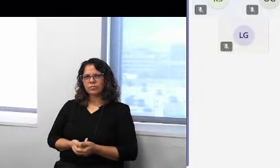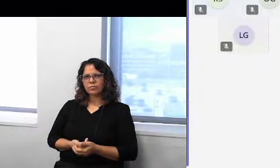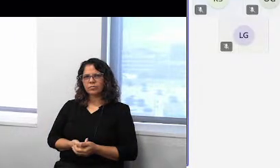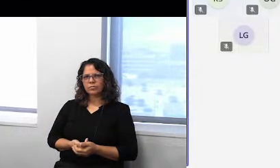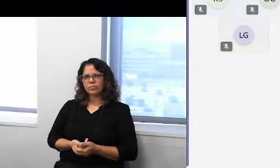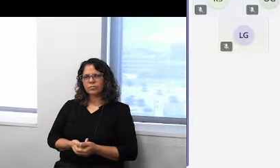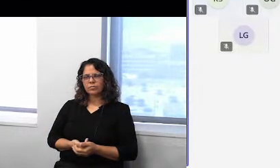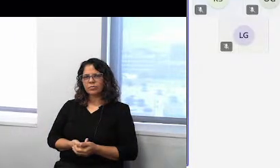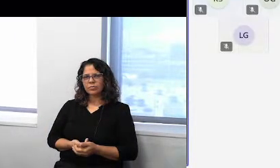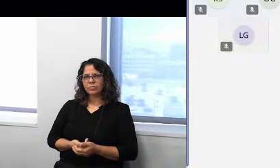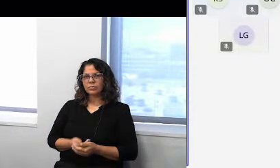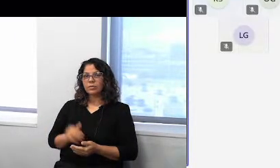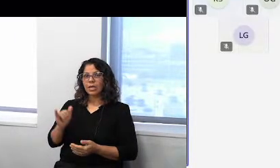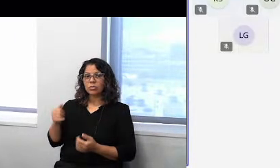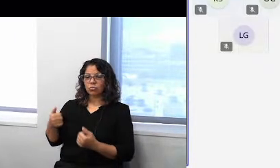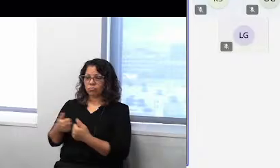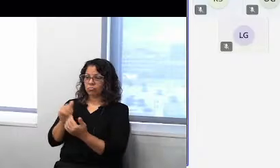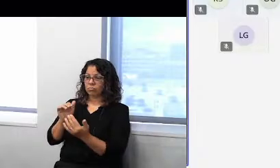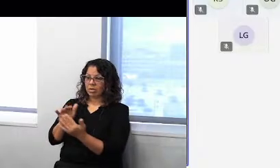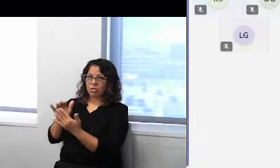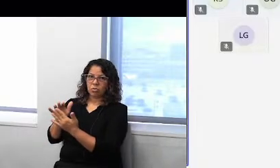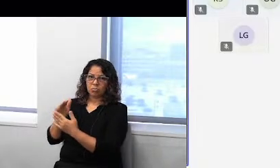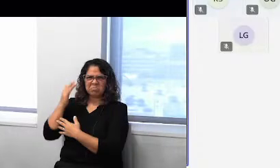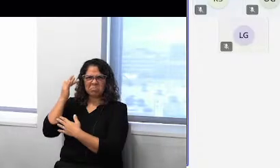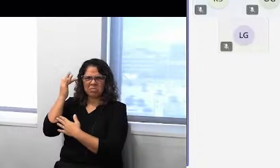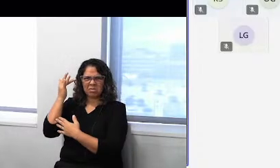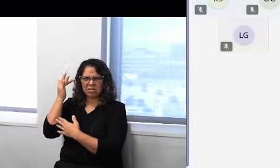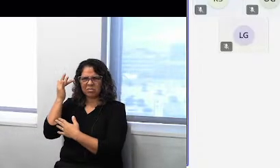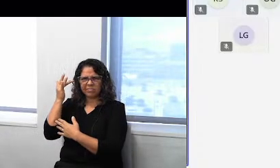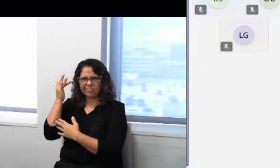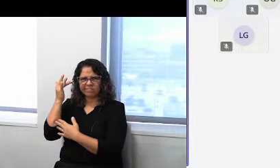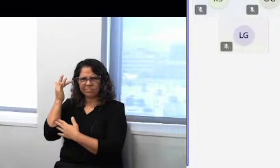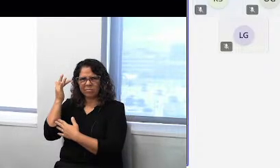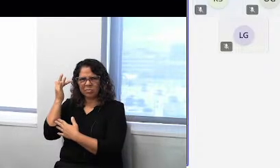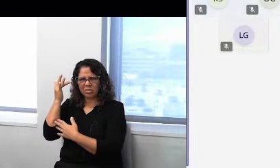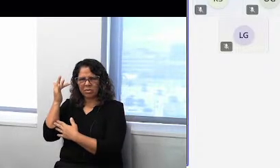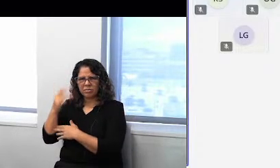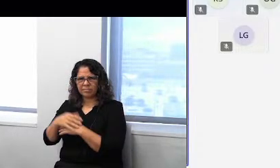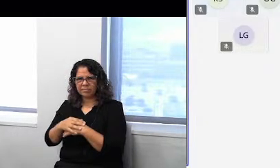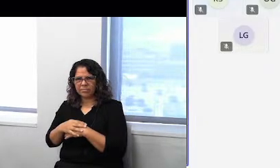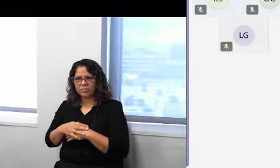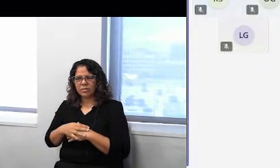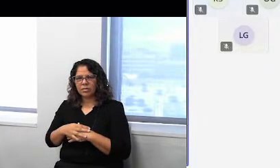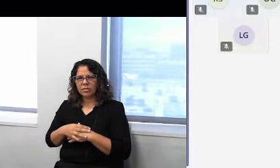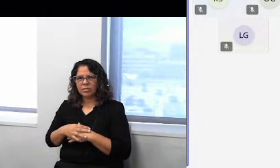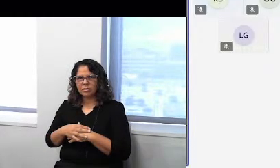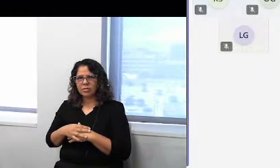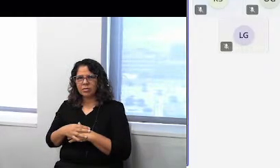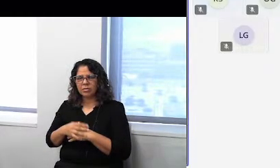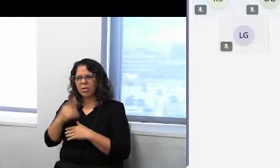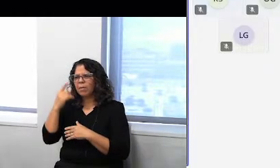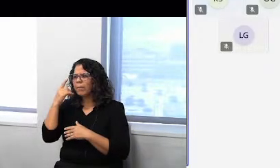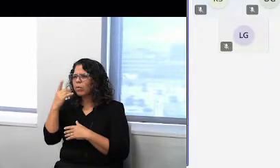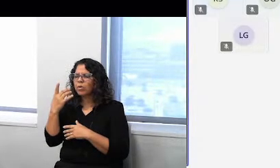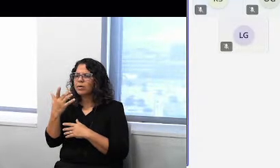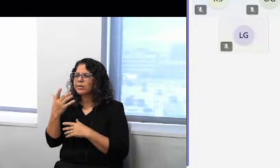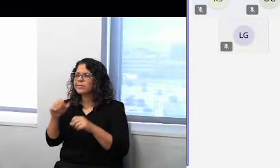system going into the feeders, or are these feeders